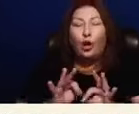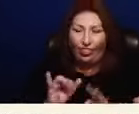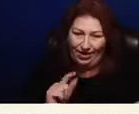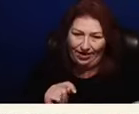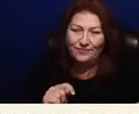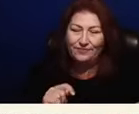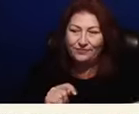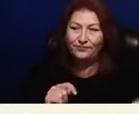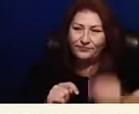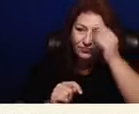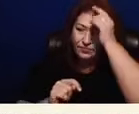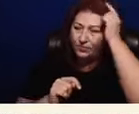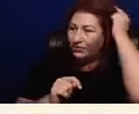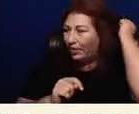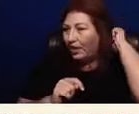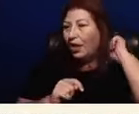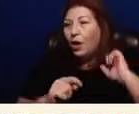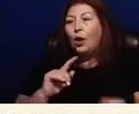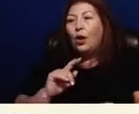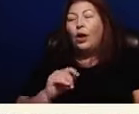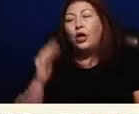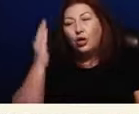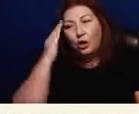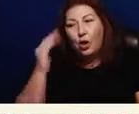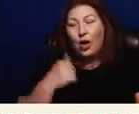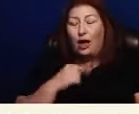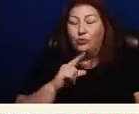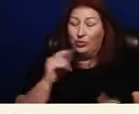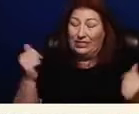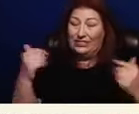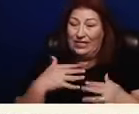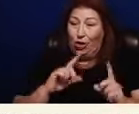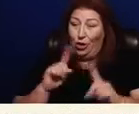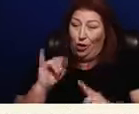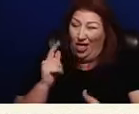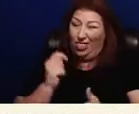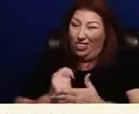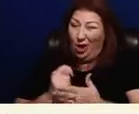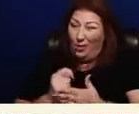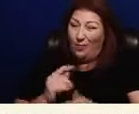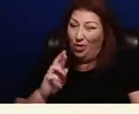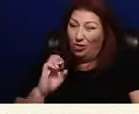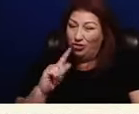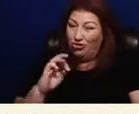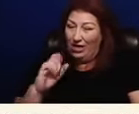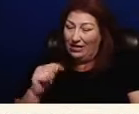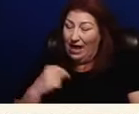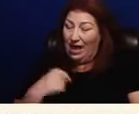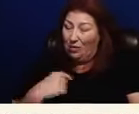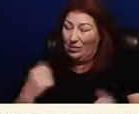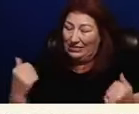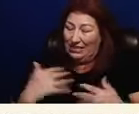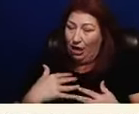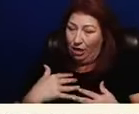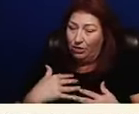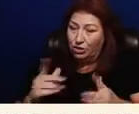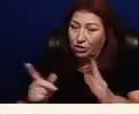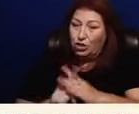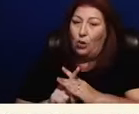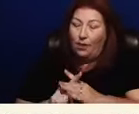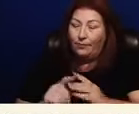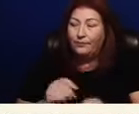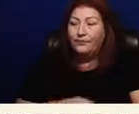When I was really scared to go to that therapy retreat. I was really scared to show up differently. And